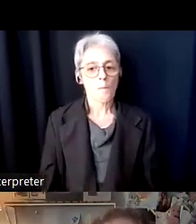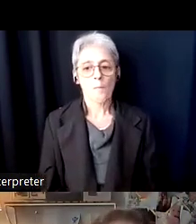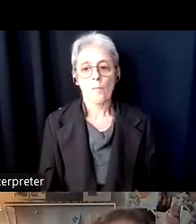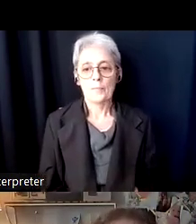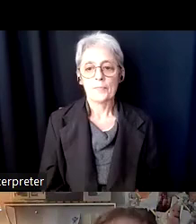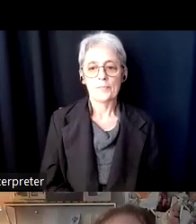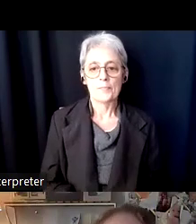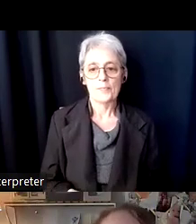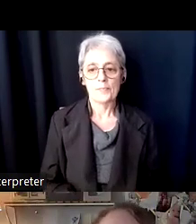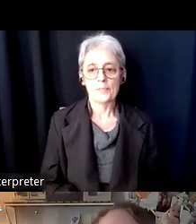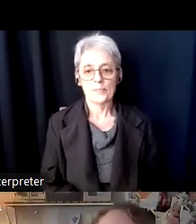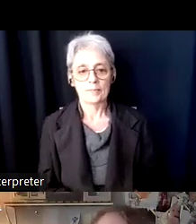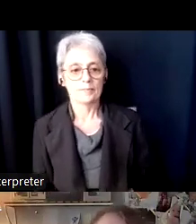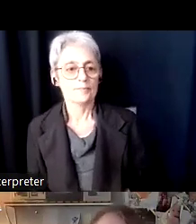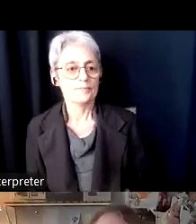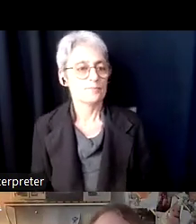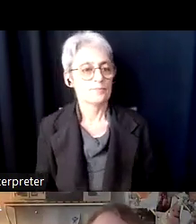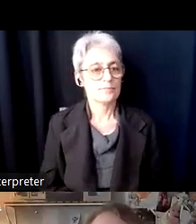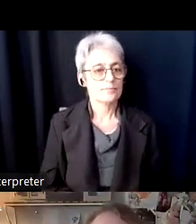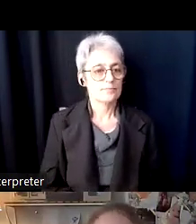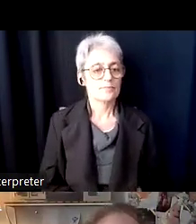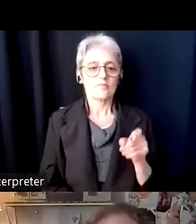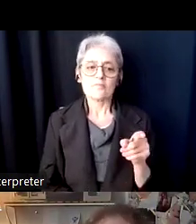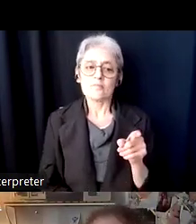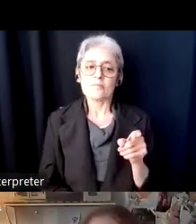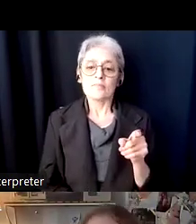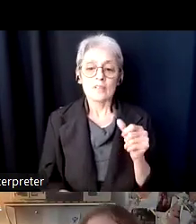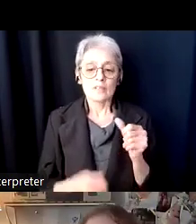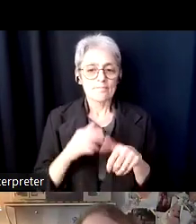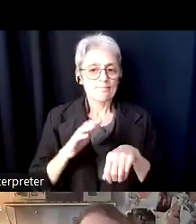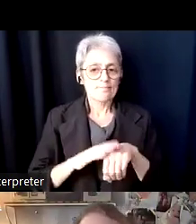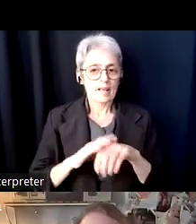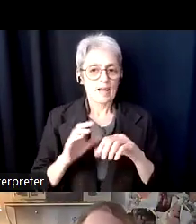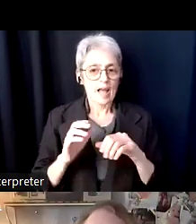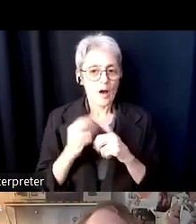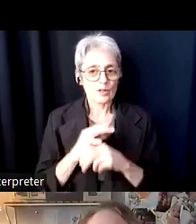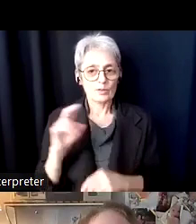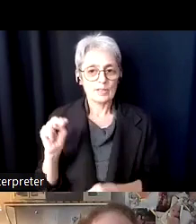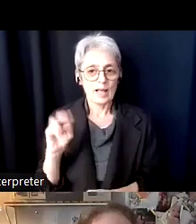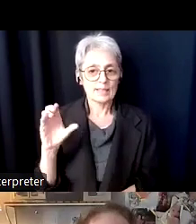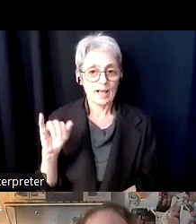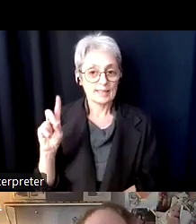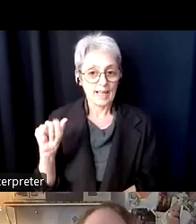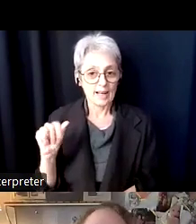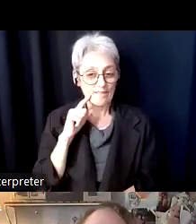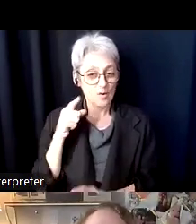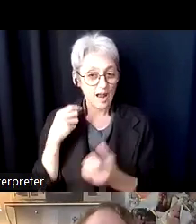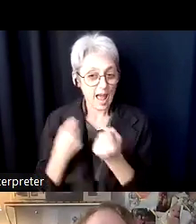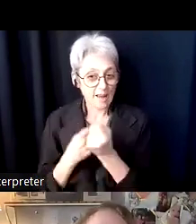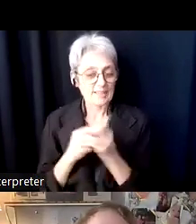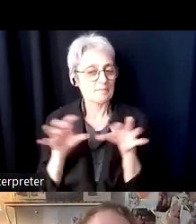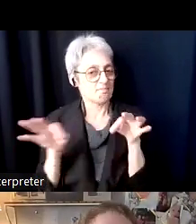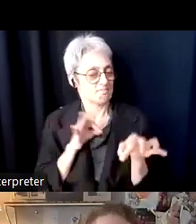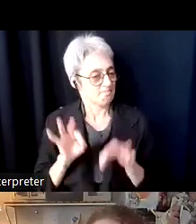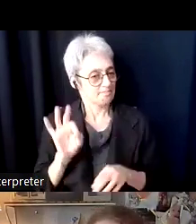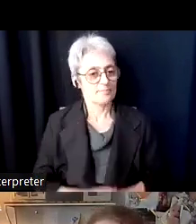I just wanted to share a small caveat about using NCI data for advocacy. A good analogy is to think about NCI data